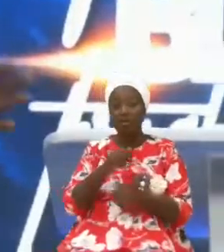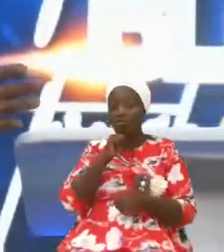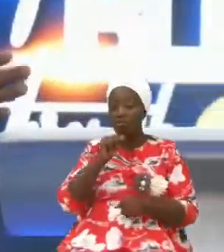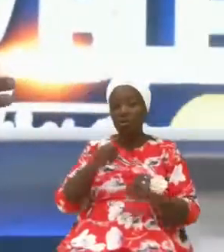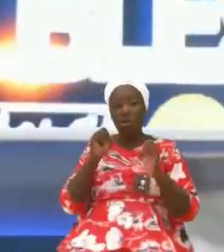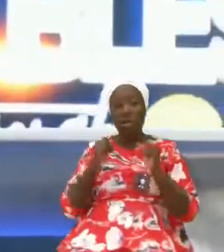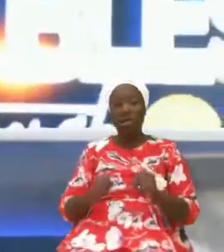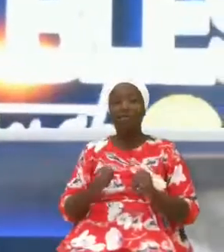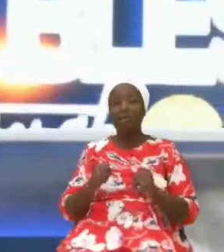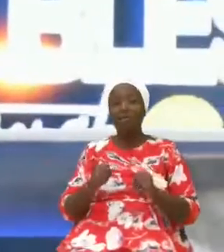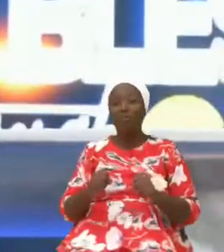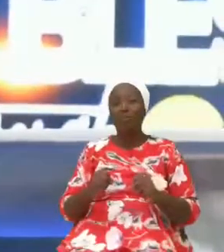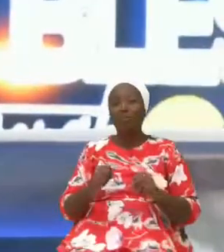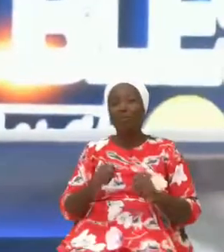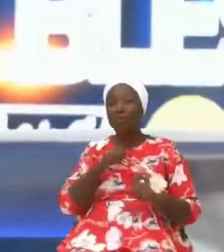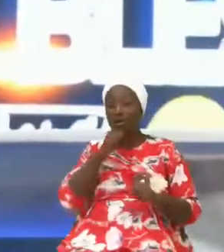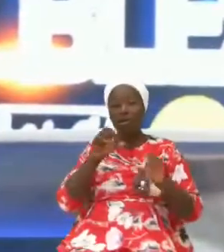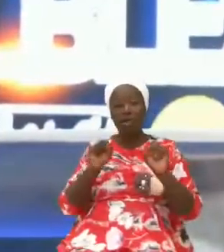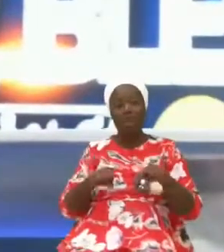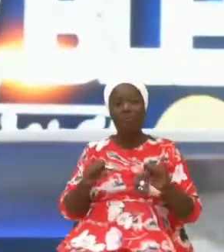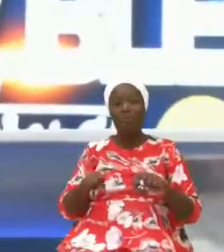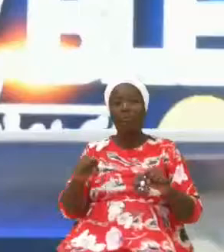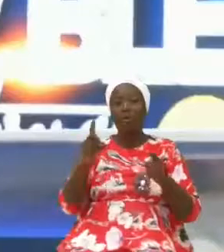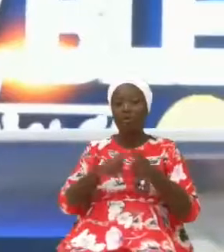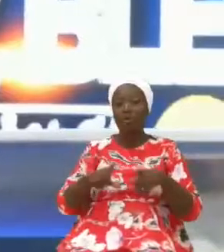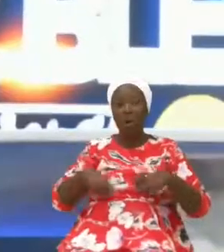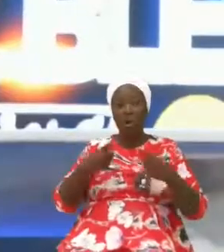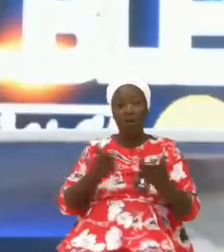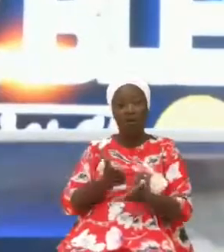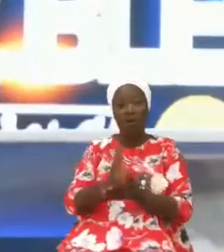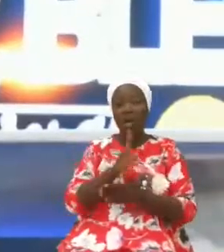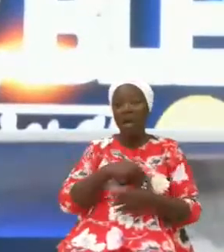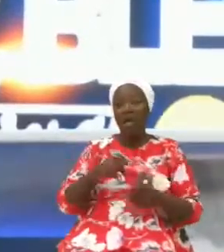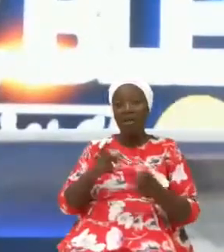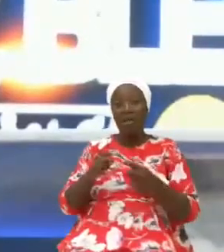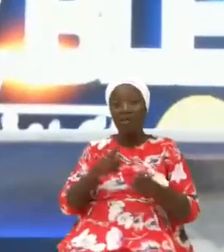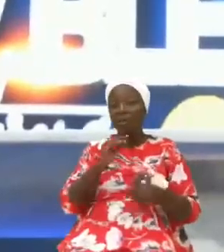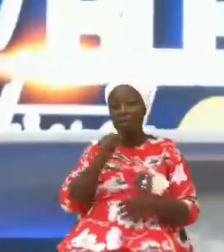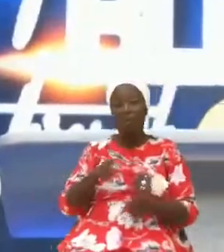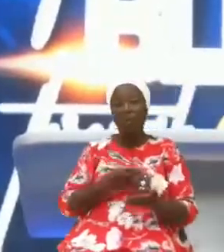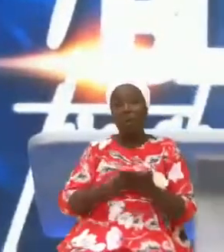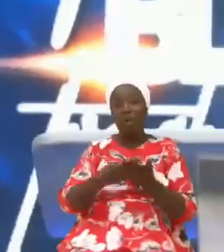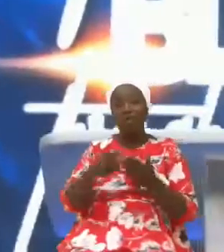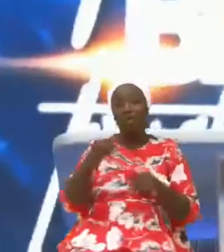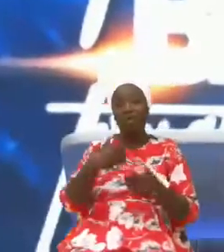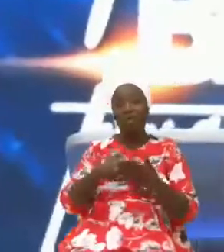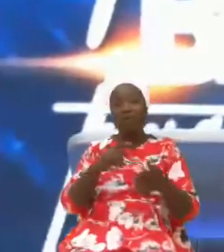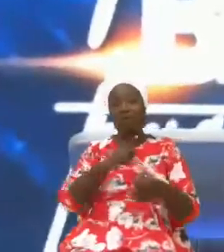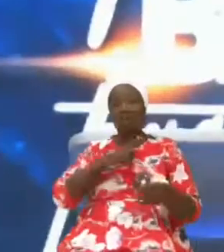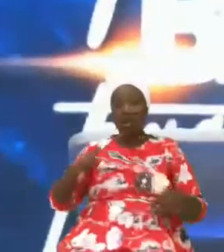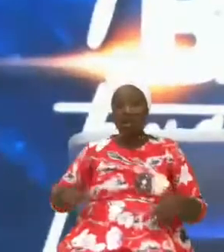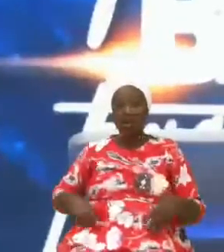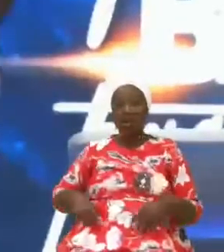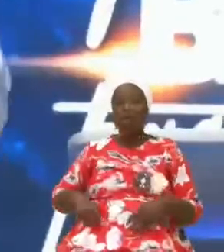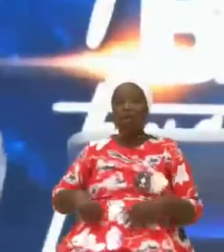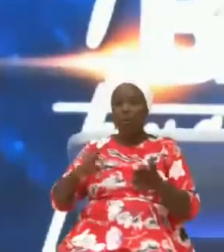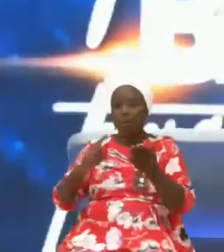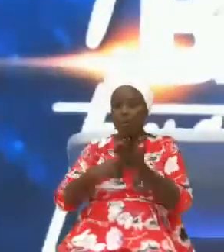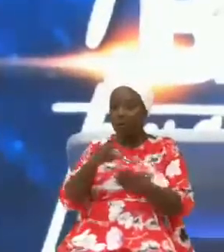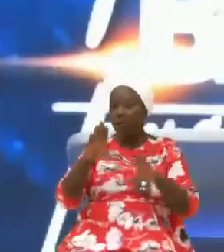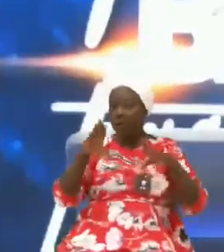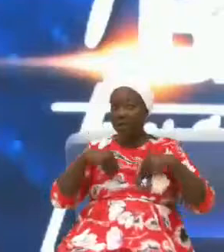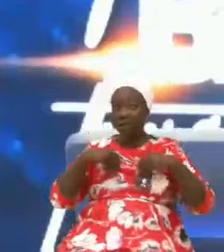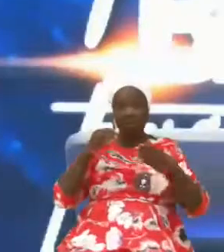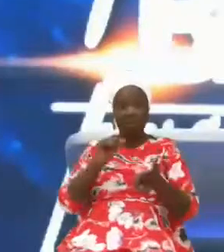sin makes you incapable, unable to live right and to be righteous in